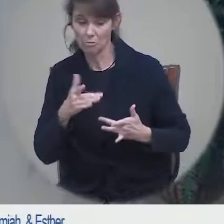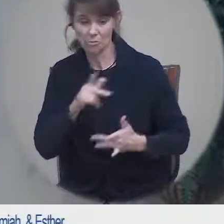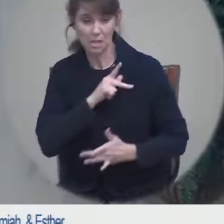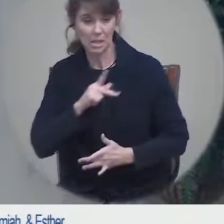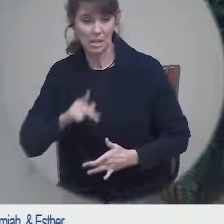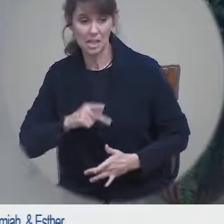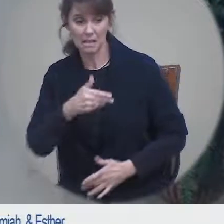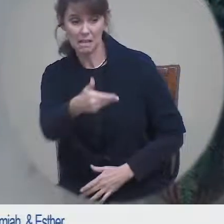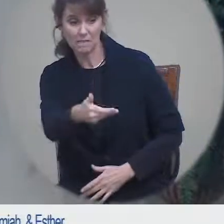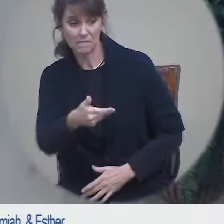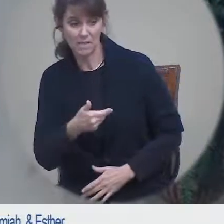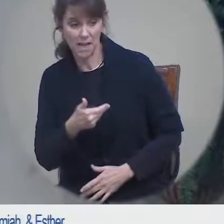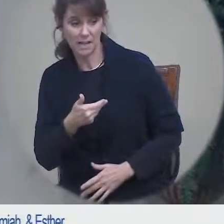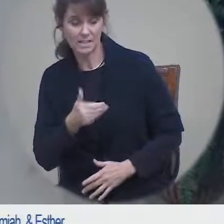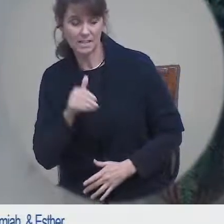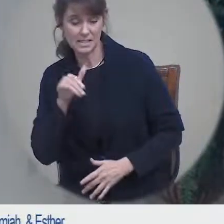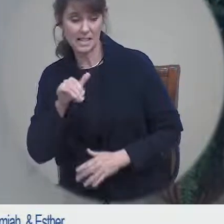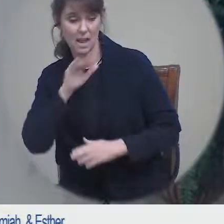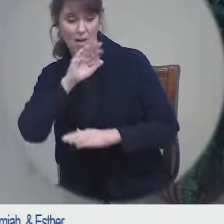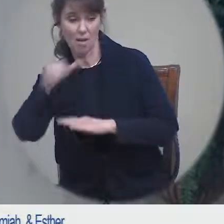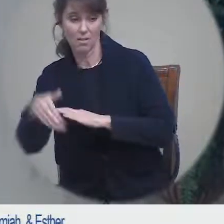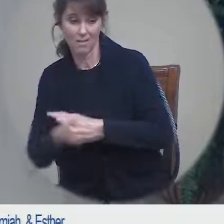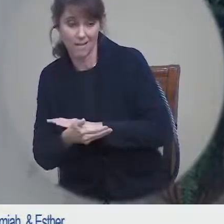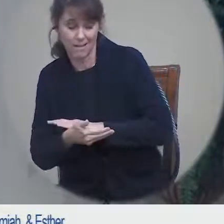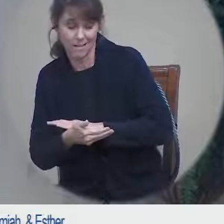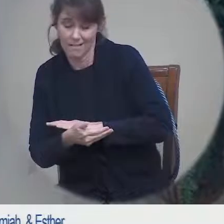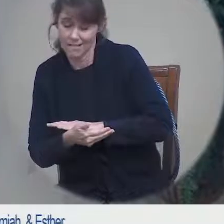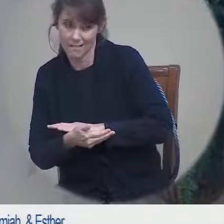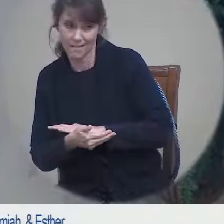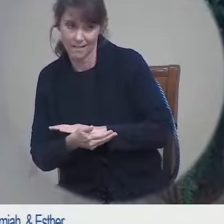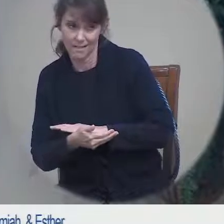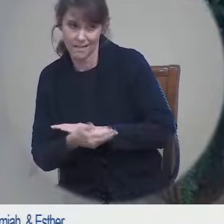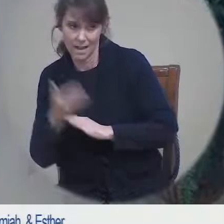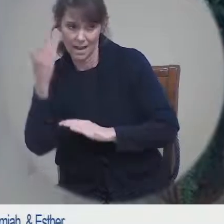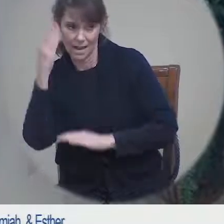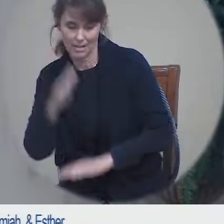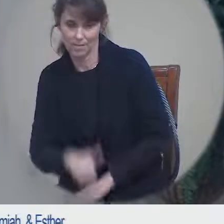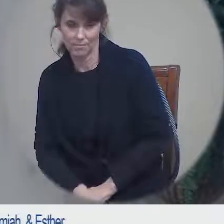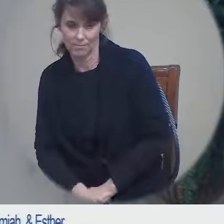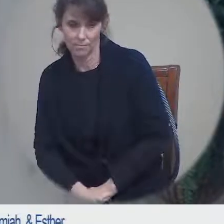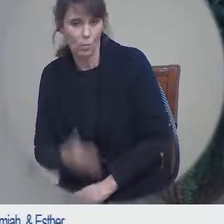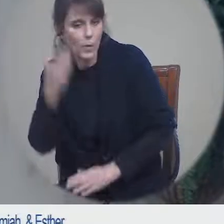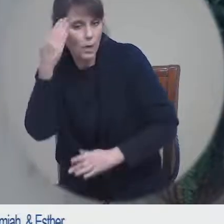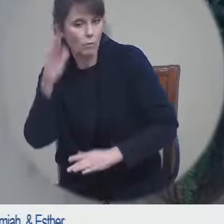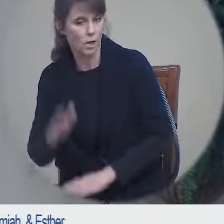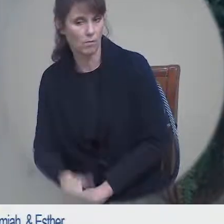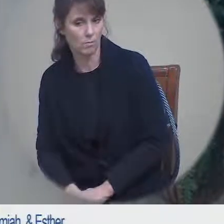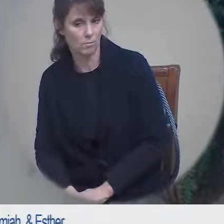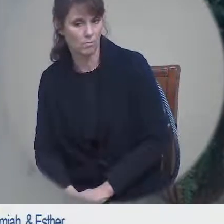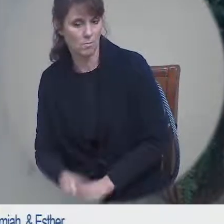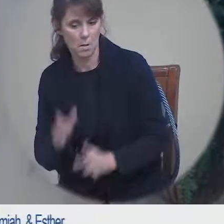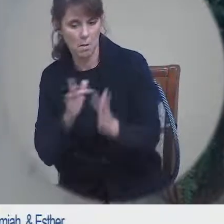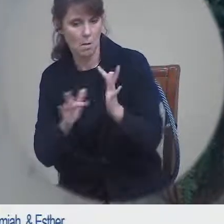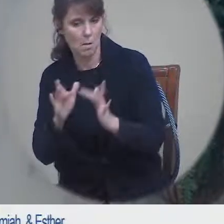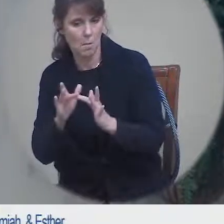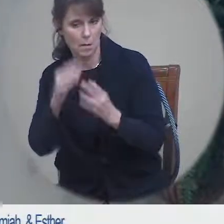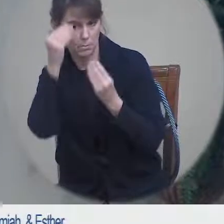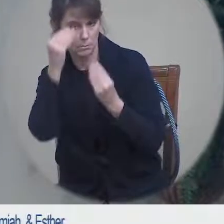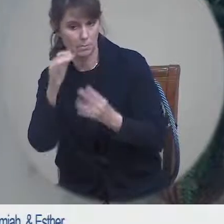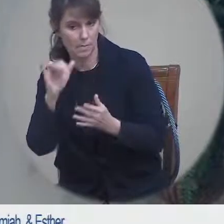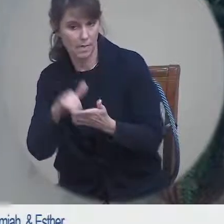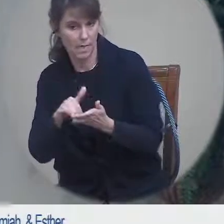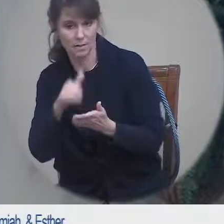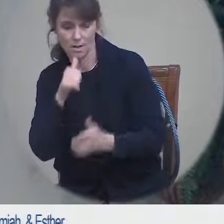If that may have been part of her plan, but whether he did or not, we're not told. But it does say the king did not